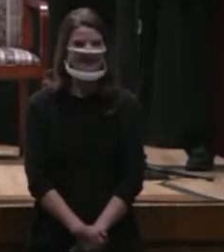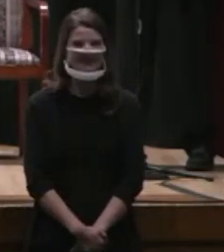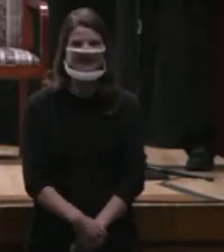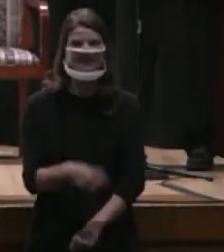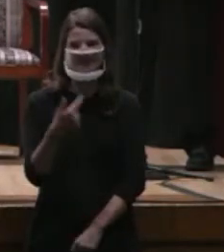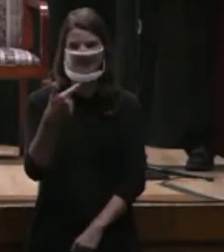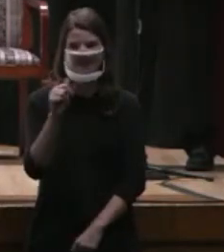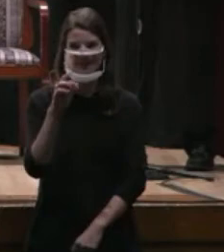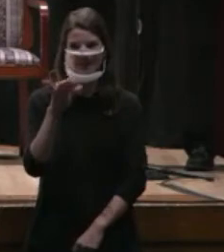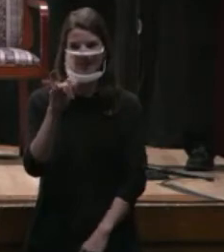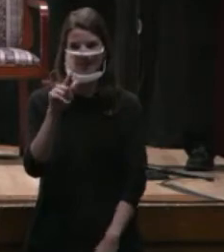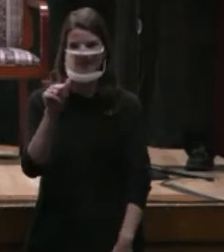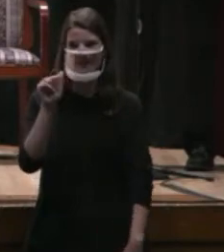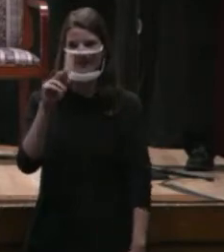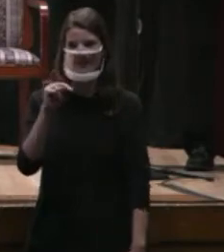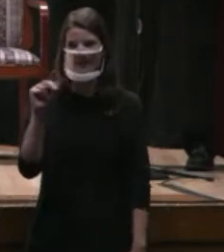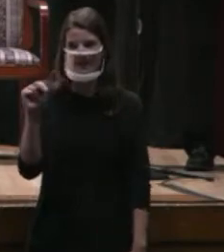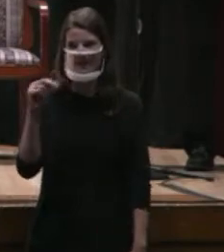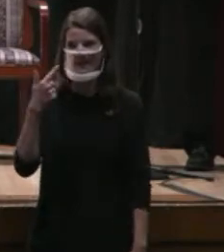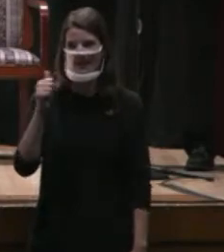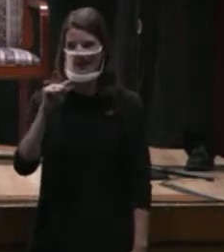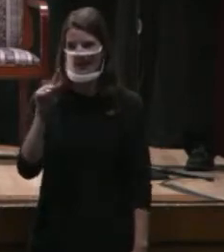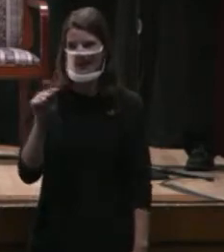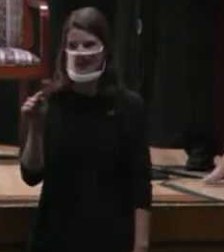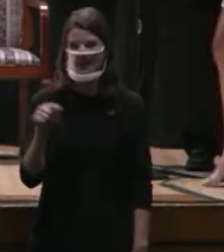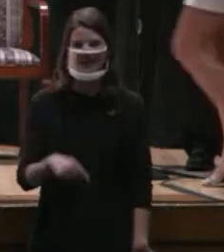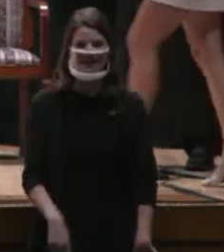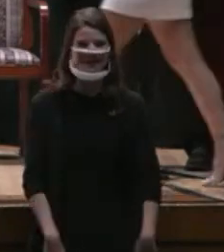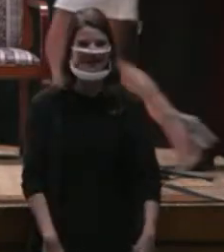Gabriella Ann Gant.